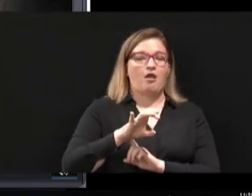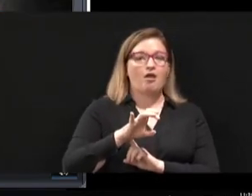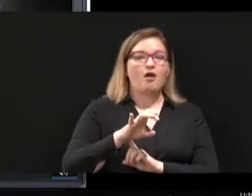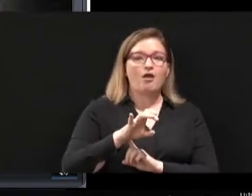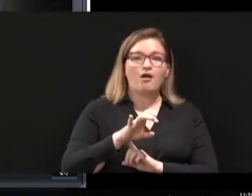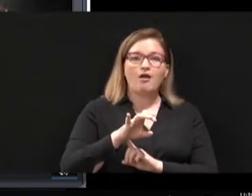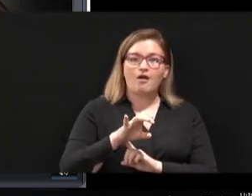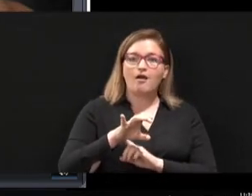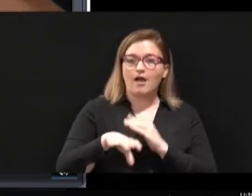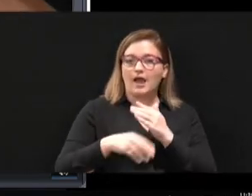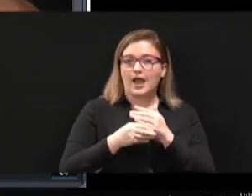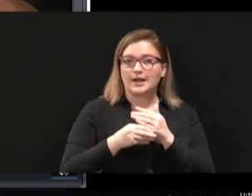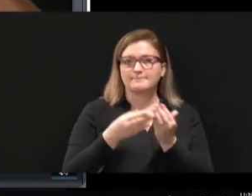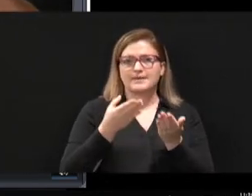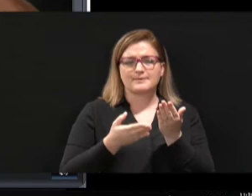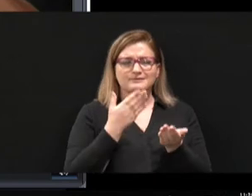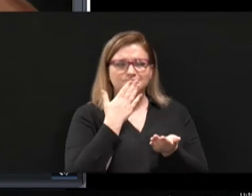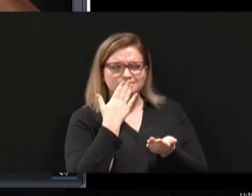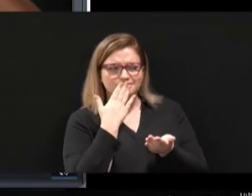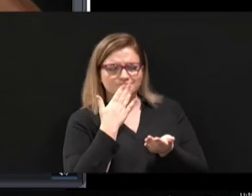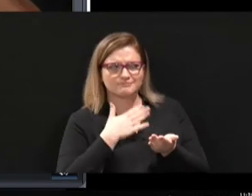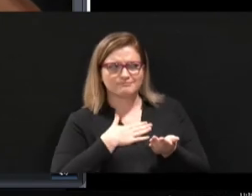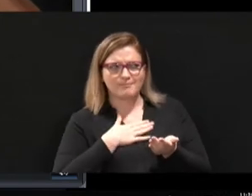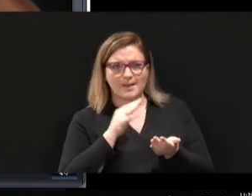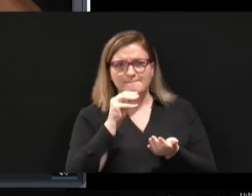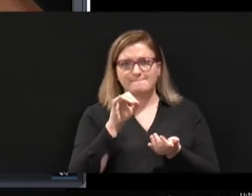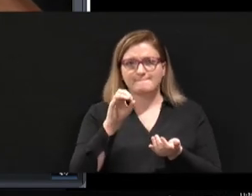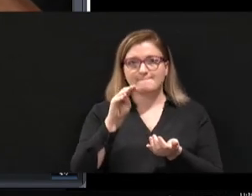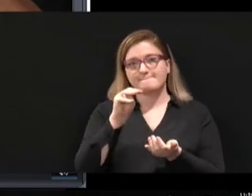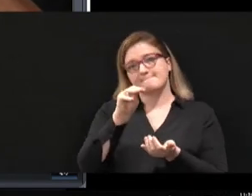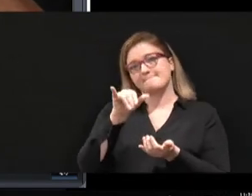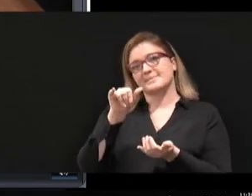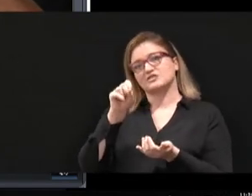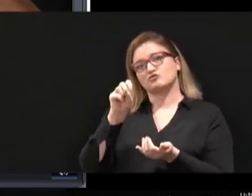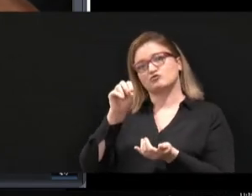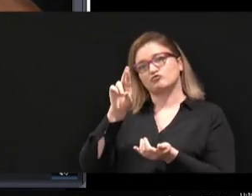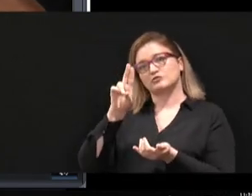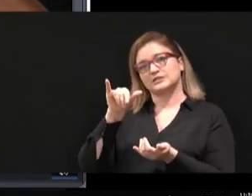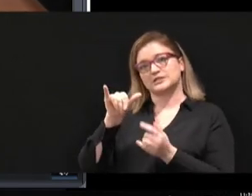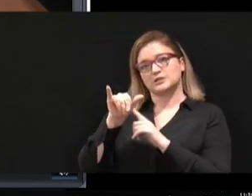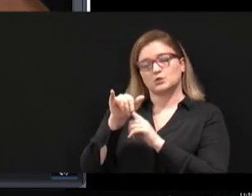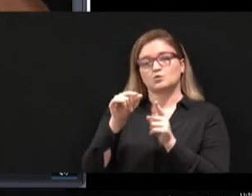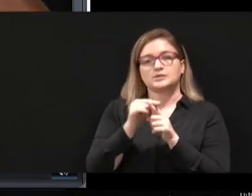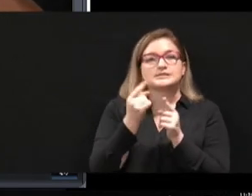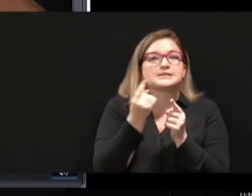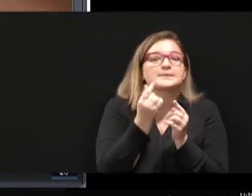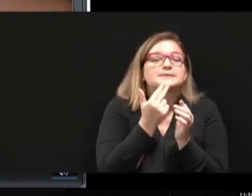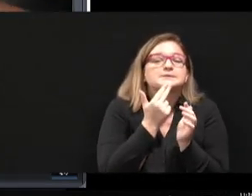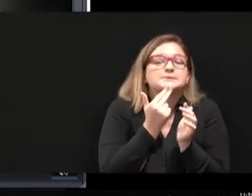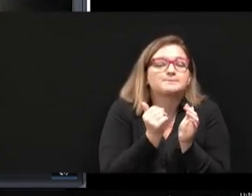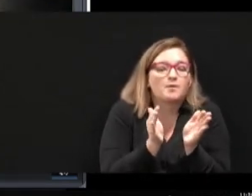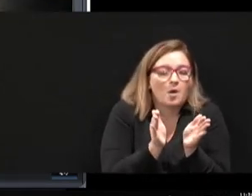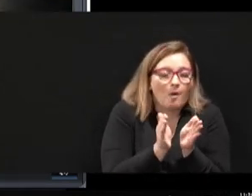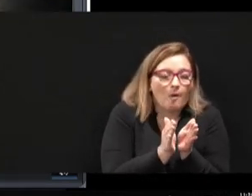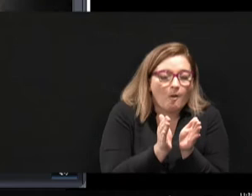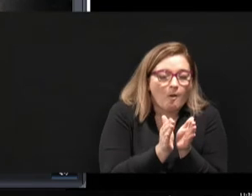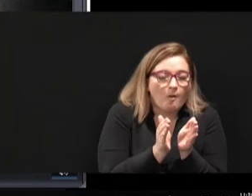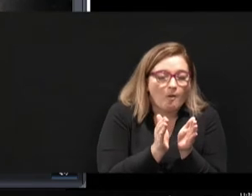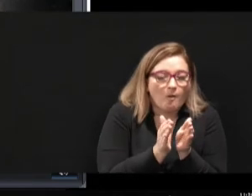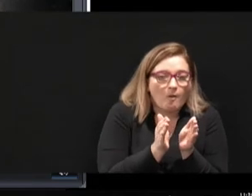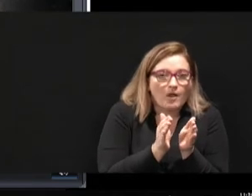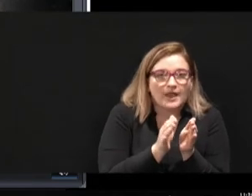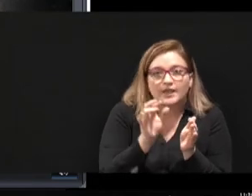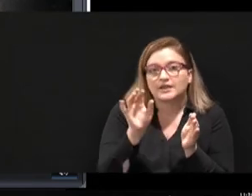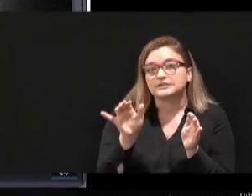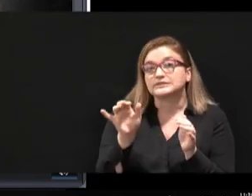say something like, my mystery word is something small and it